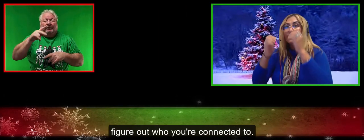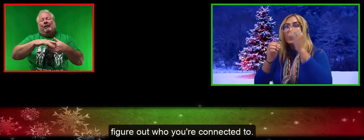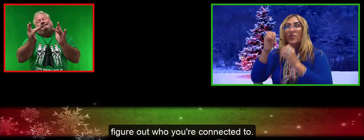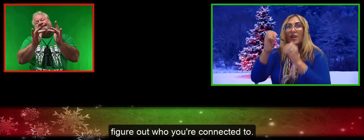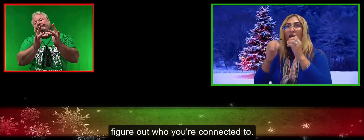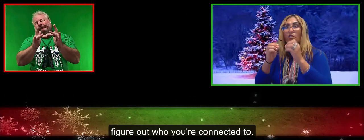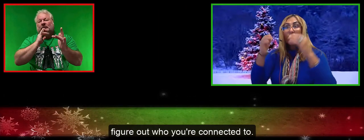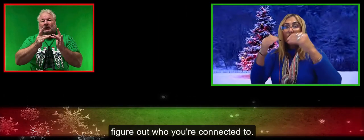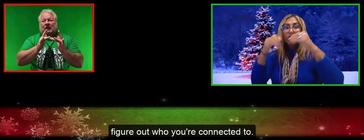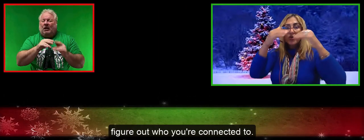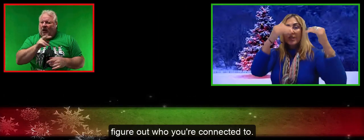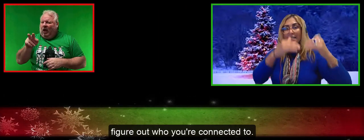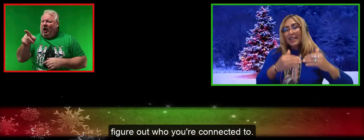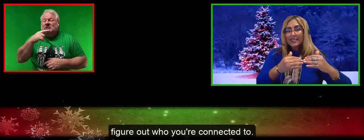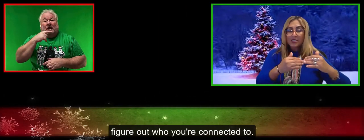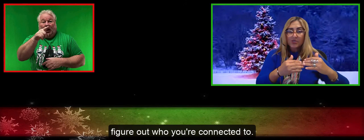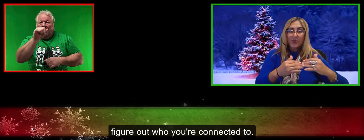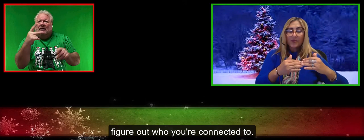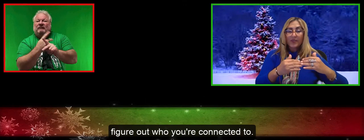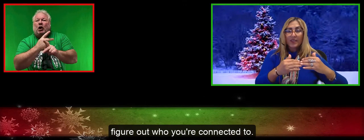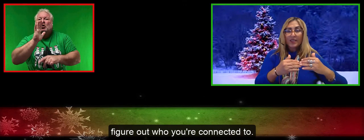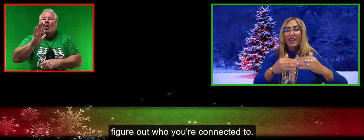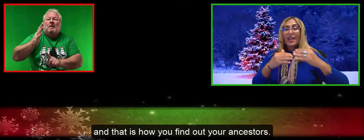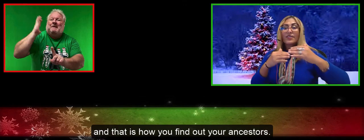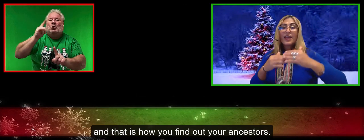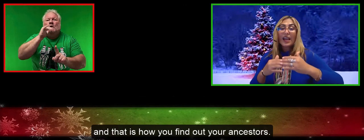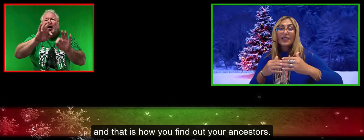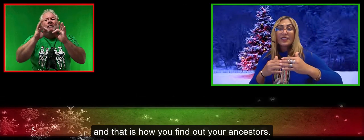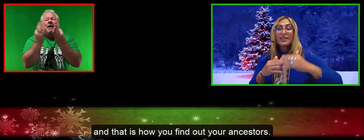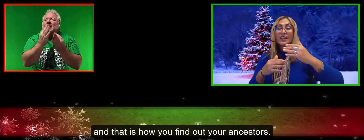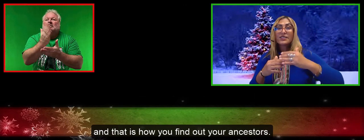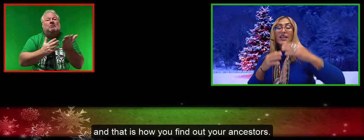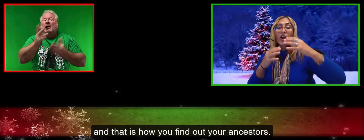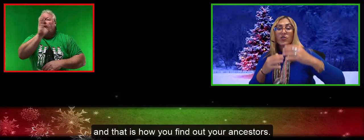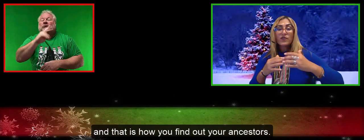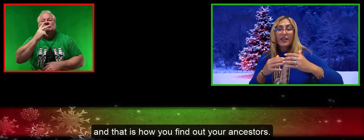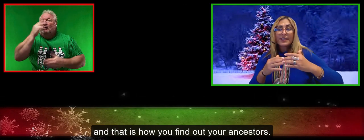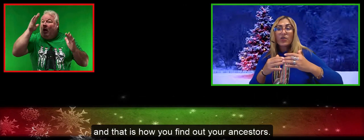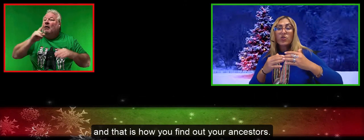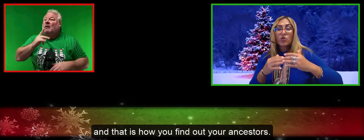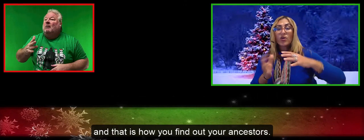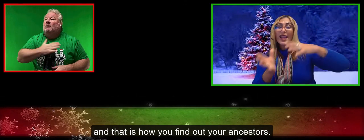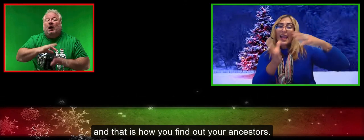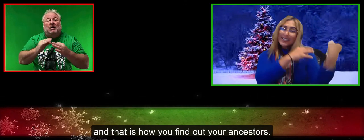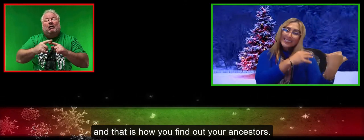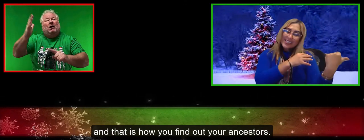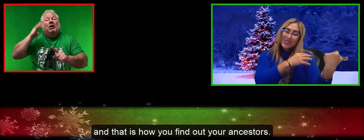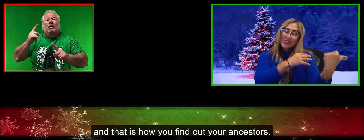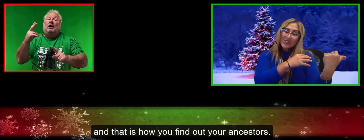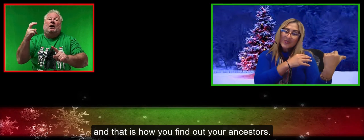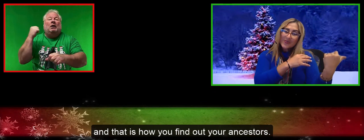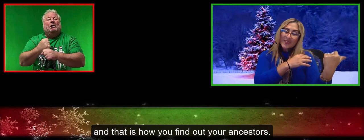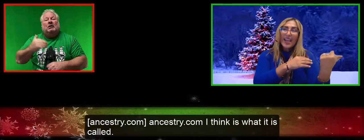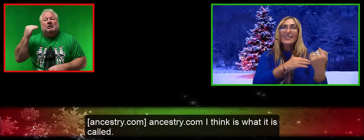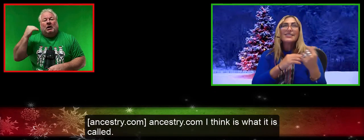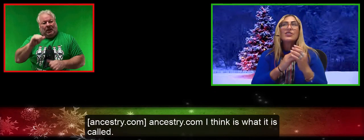can figure out who you're connected to. And that is how you find out your